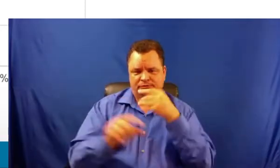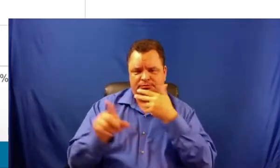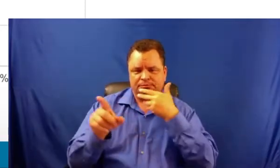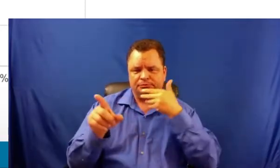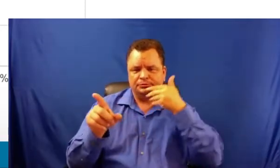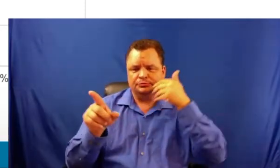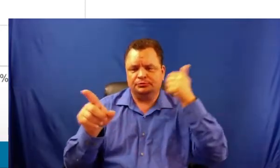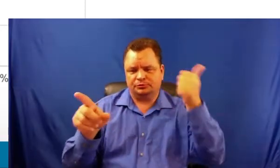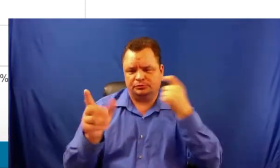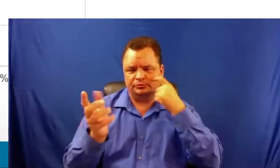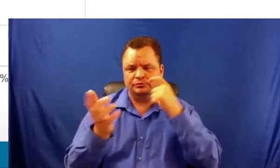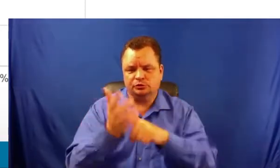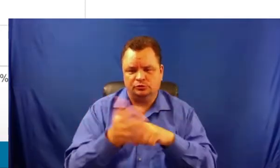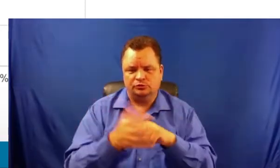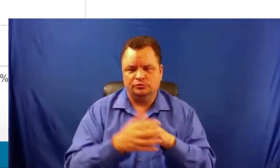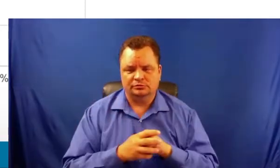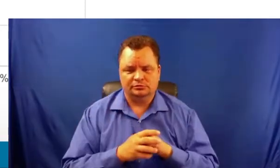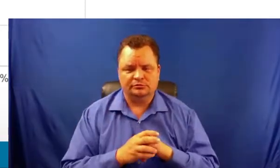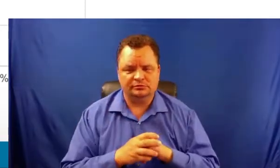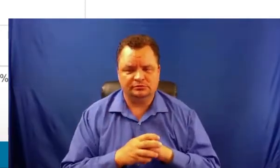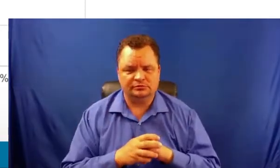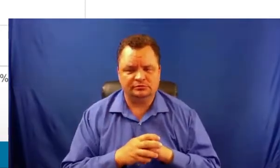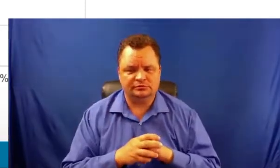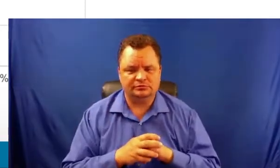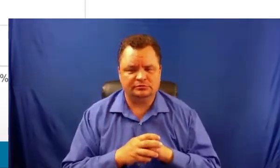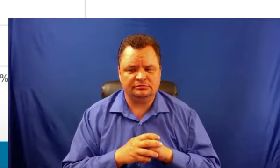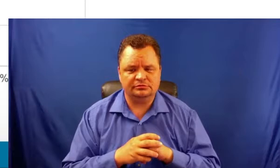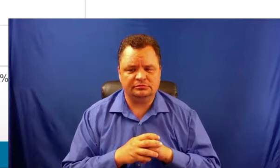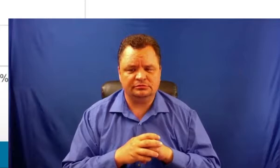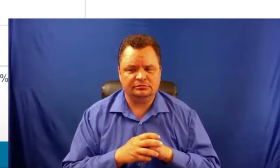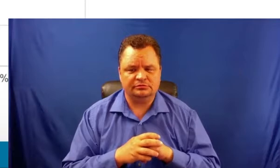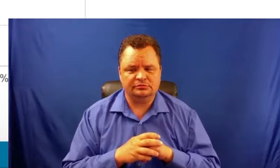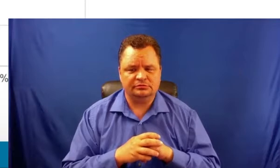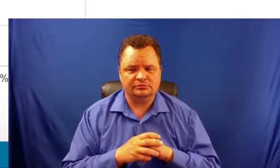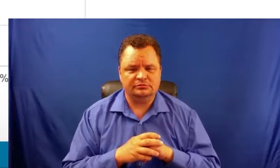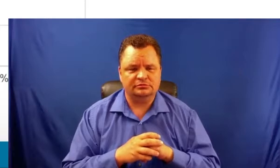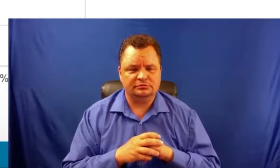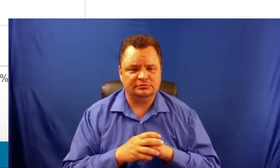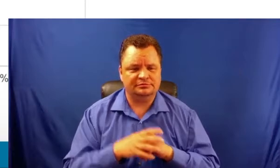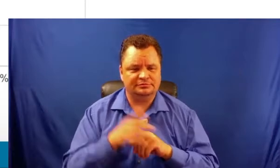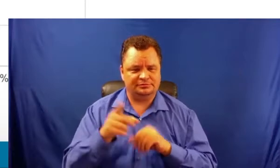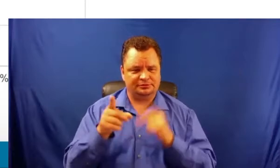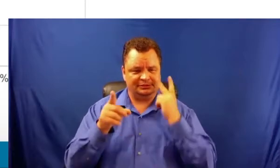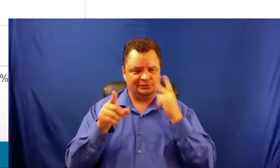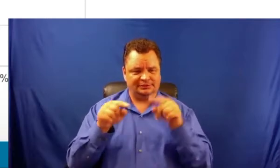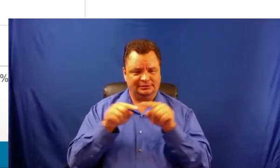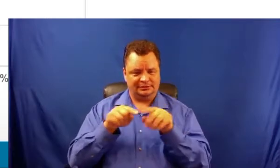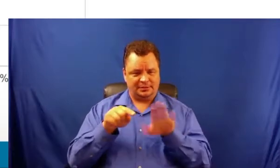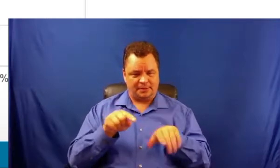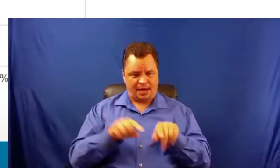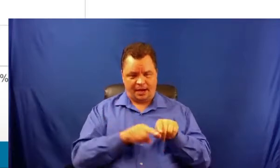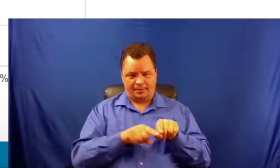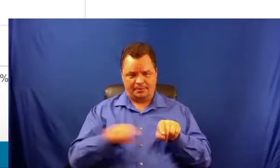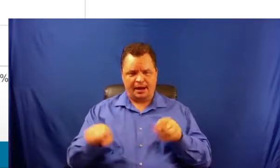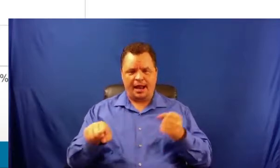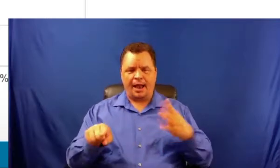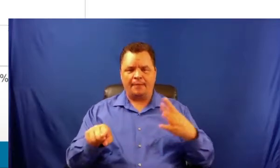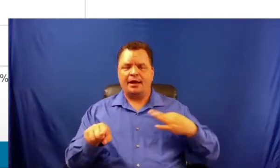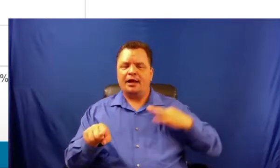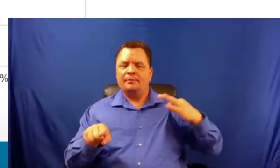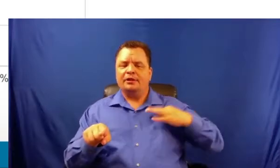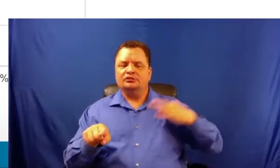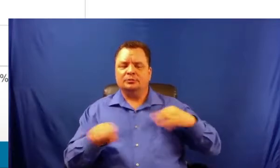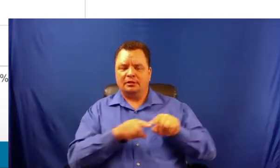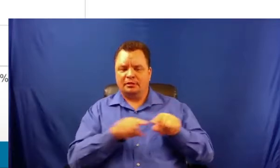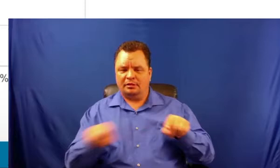are eligible, and bottom to top, we're looking at the vaccinations versus incidence. And this is behaving as we expect.